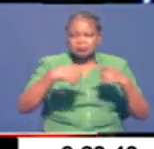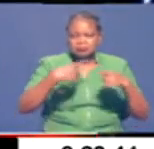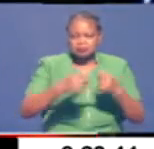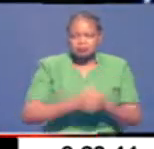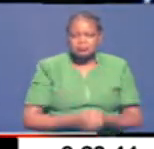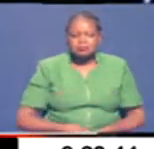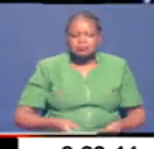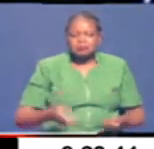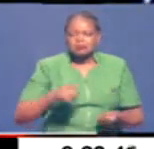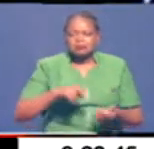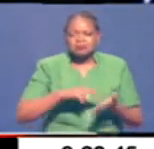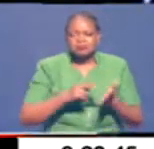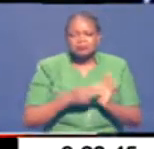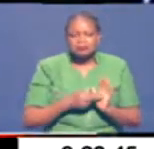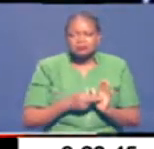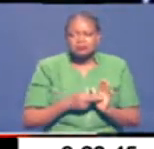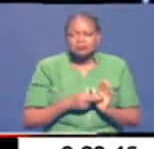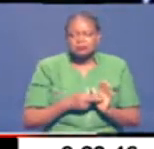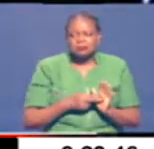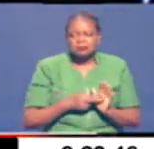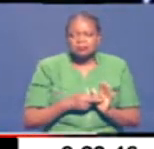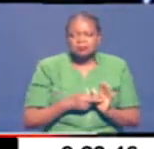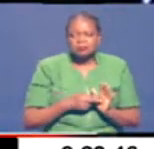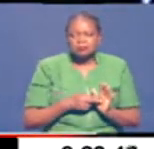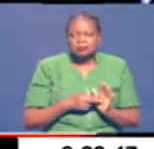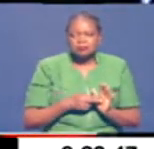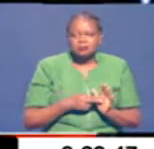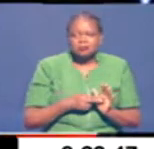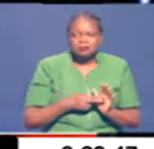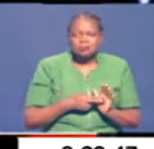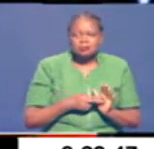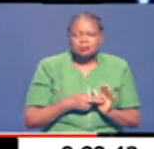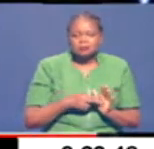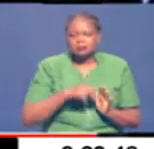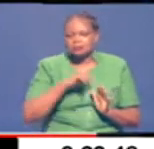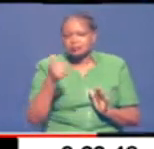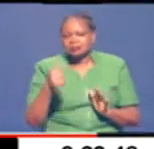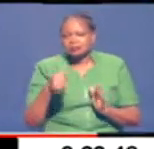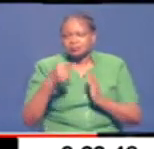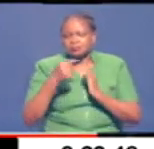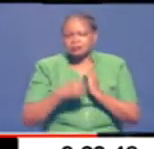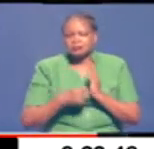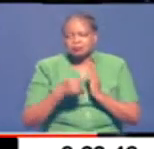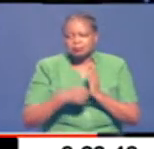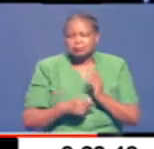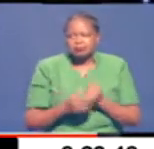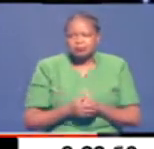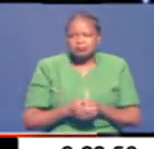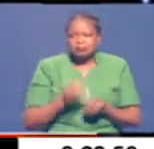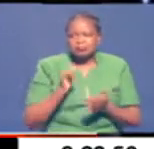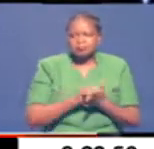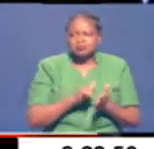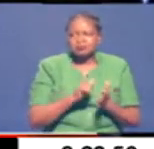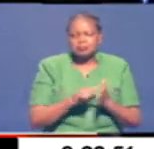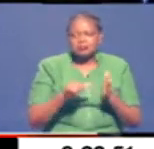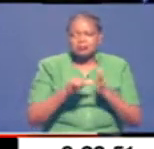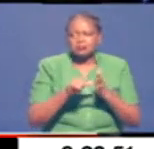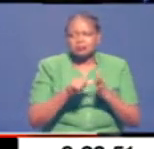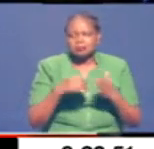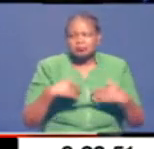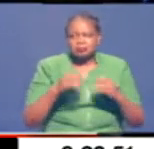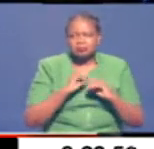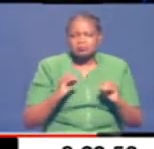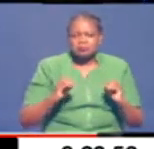mean that those non-contentious articles in the Constitution of Kenya Amendment Bill